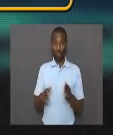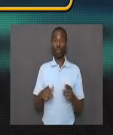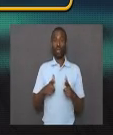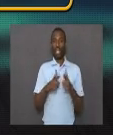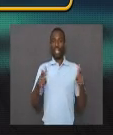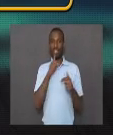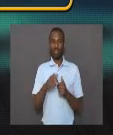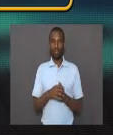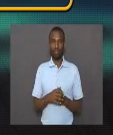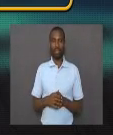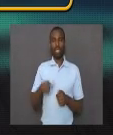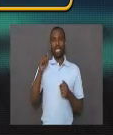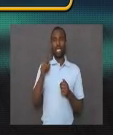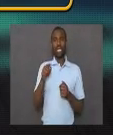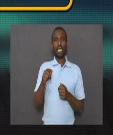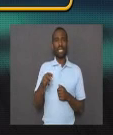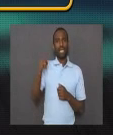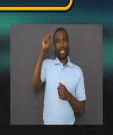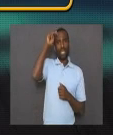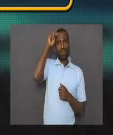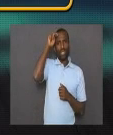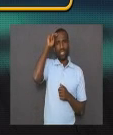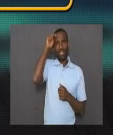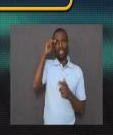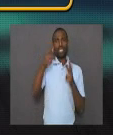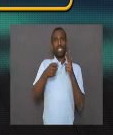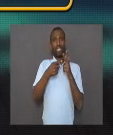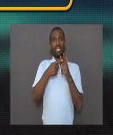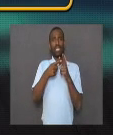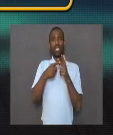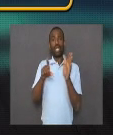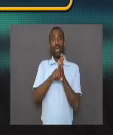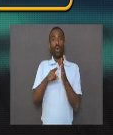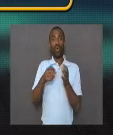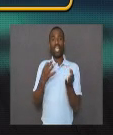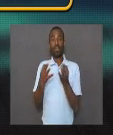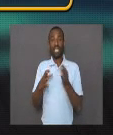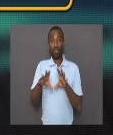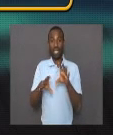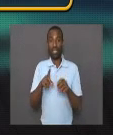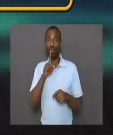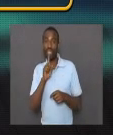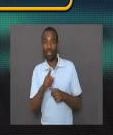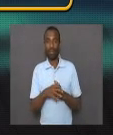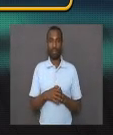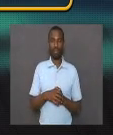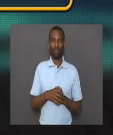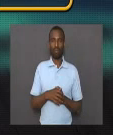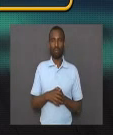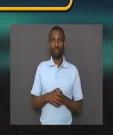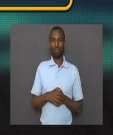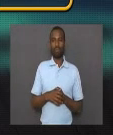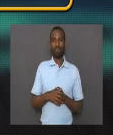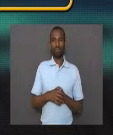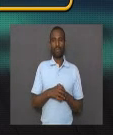Newton's third law explains that as the wall has exerted force on the